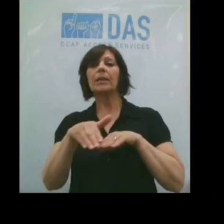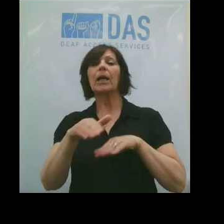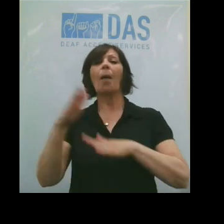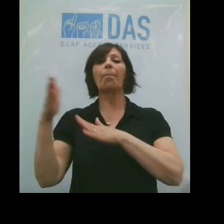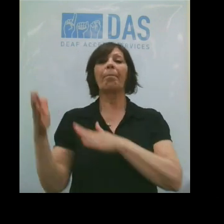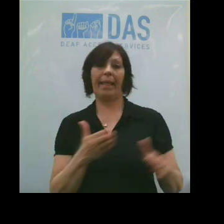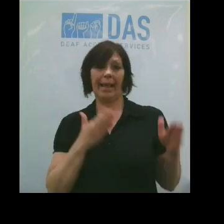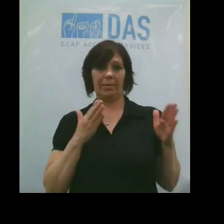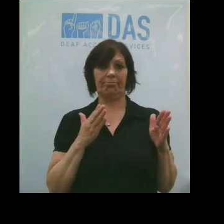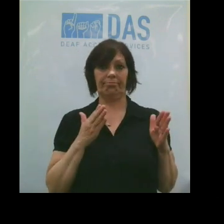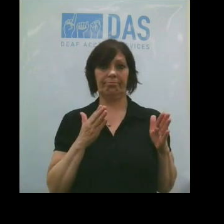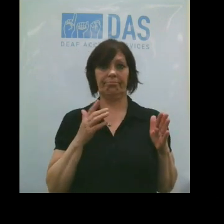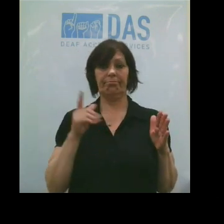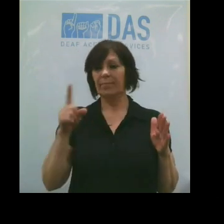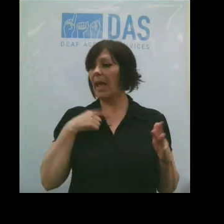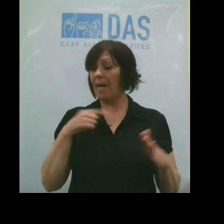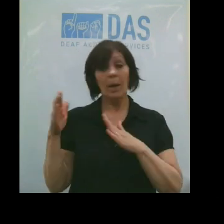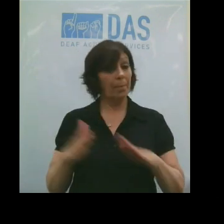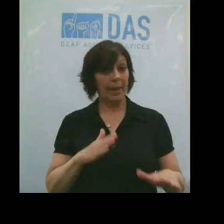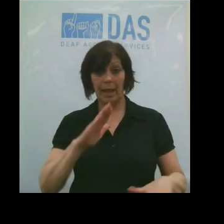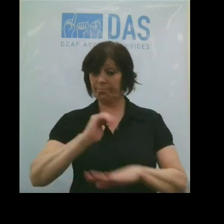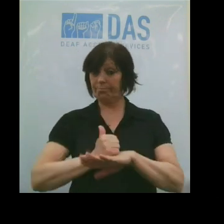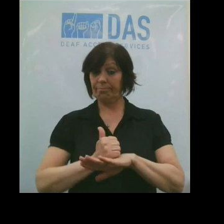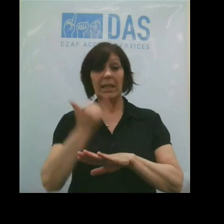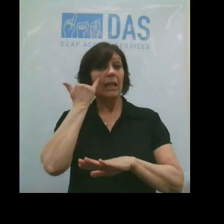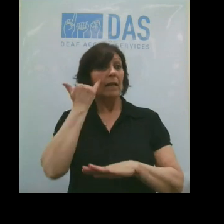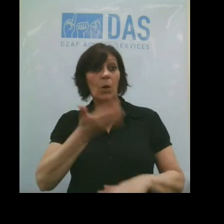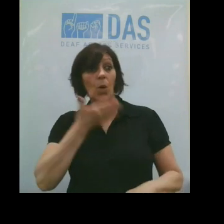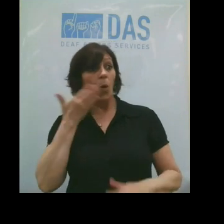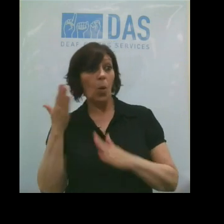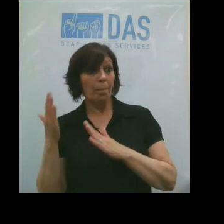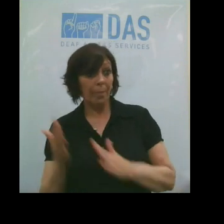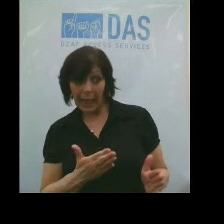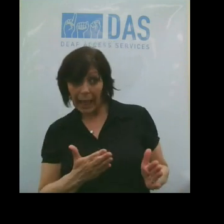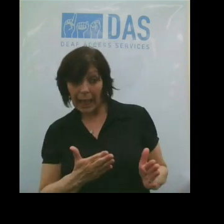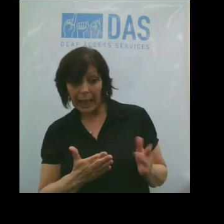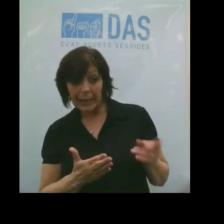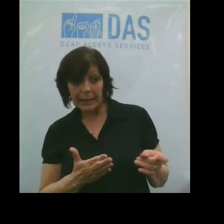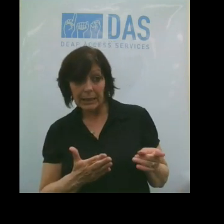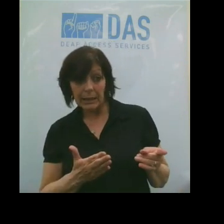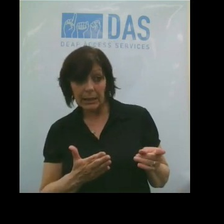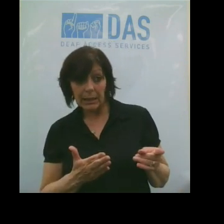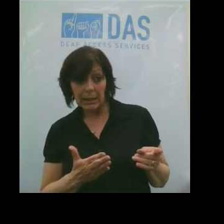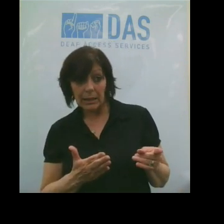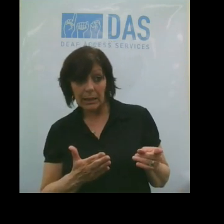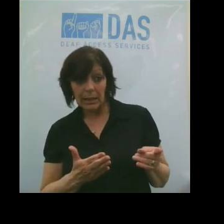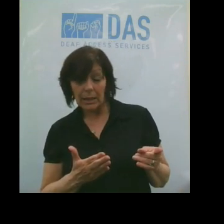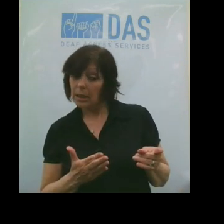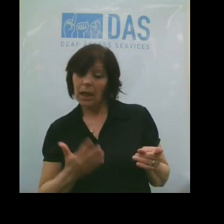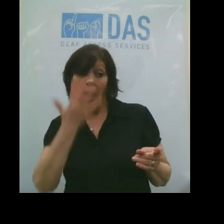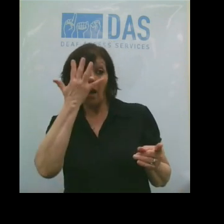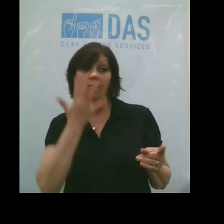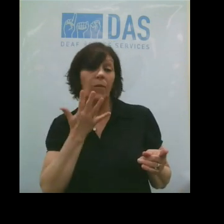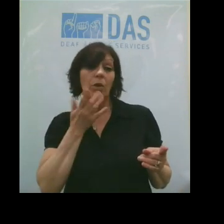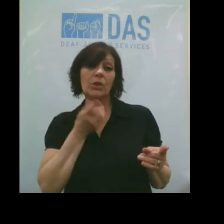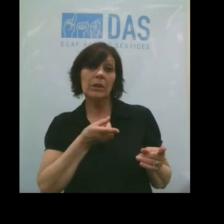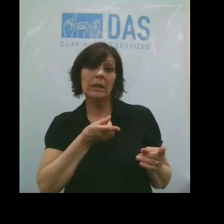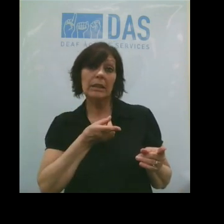place. If you do not have a plan in place, when we finally get to reopening, we will